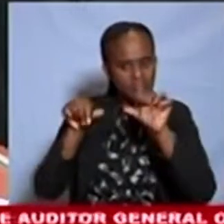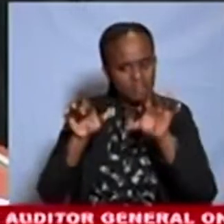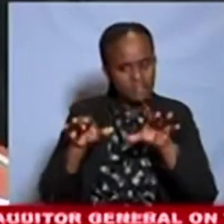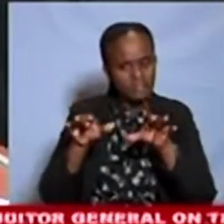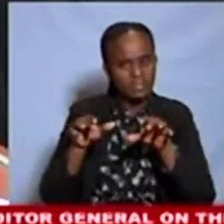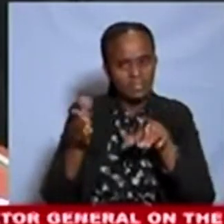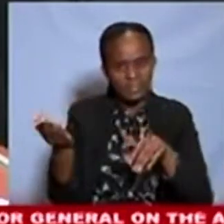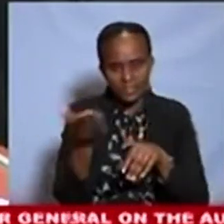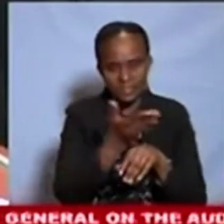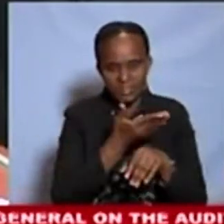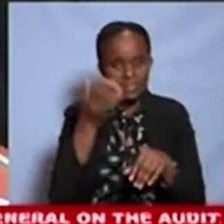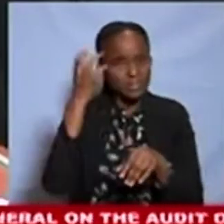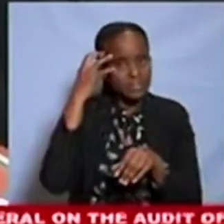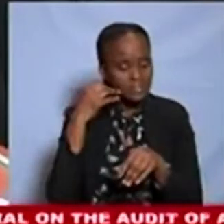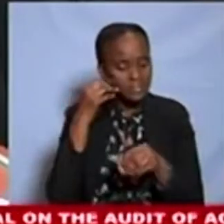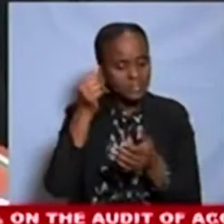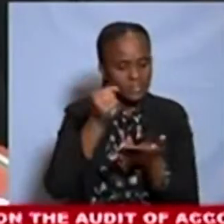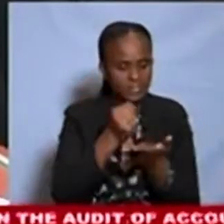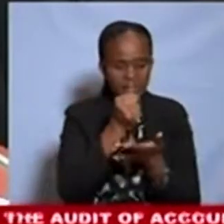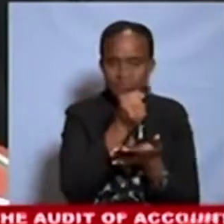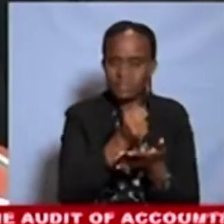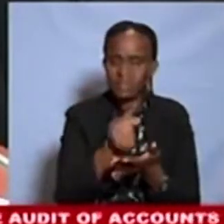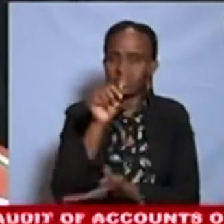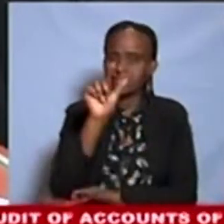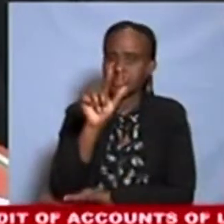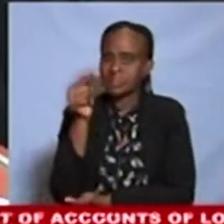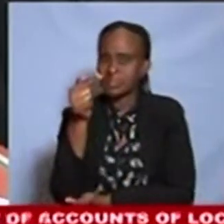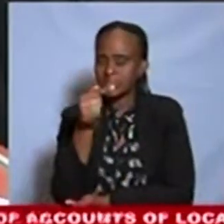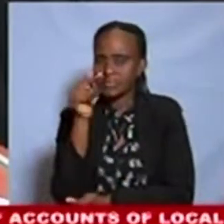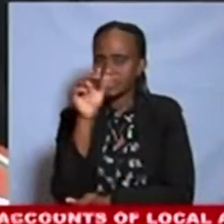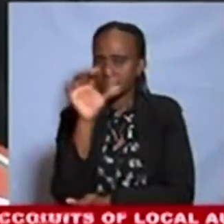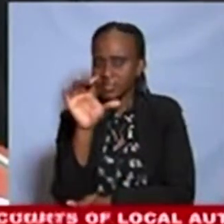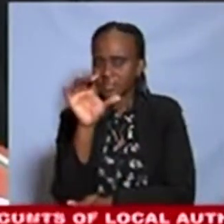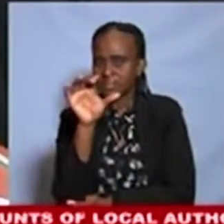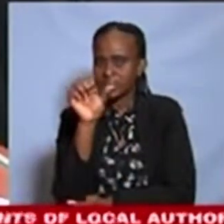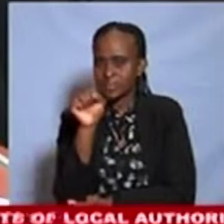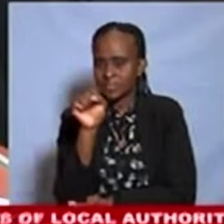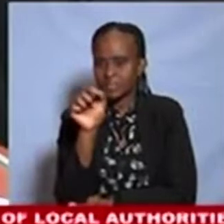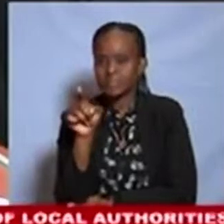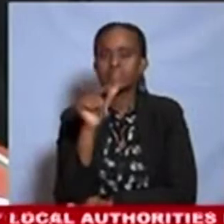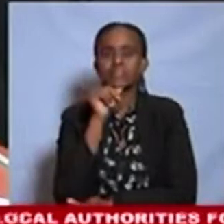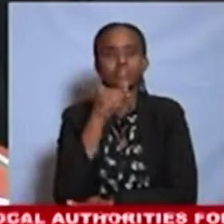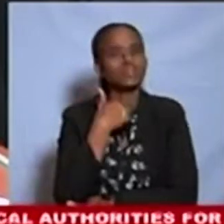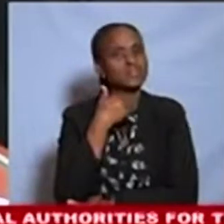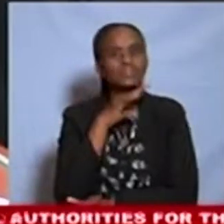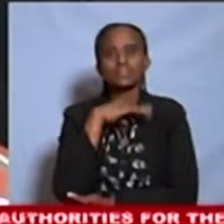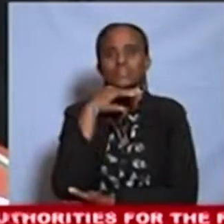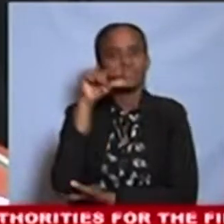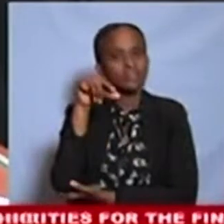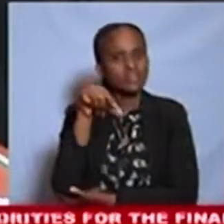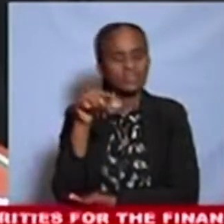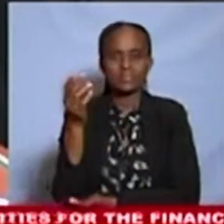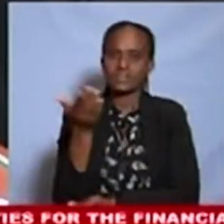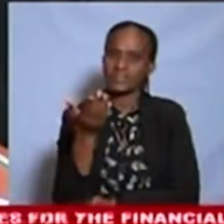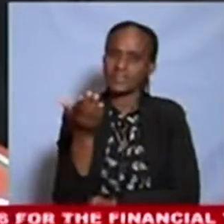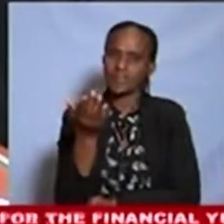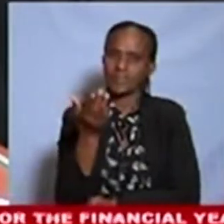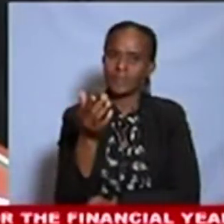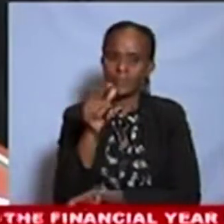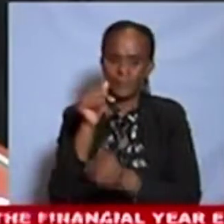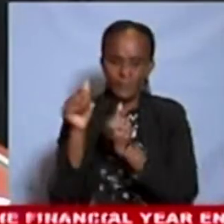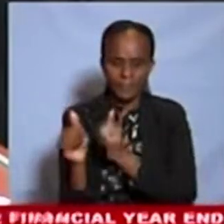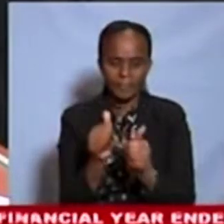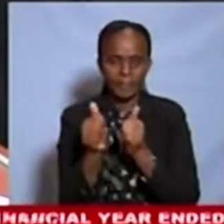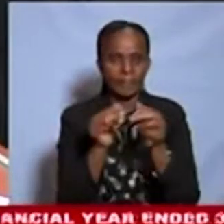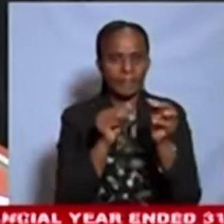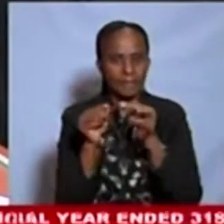all the officers recruited by the Local Government Service Commission in the cited position did not have requisite qualifications. Action